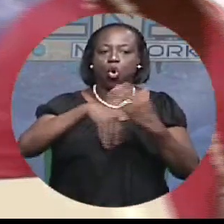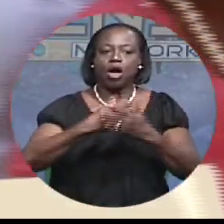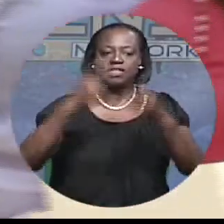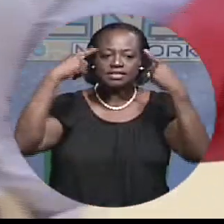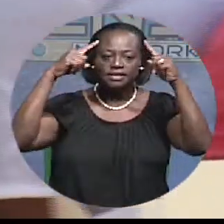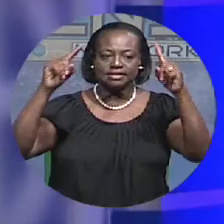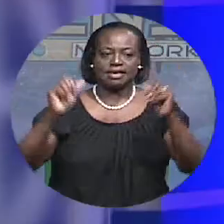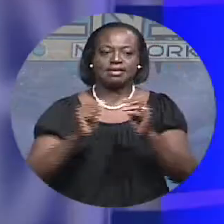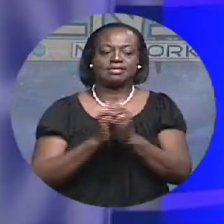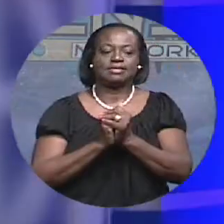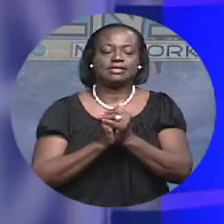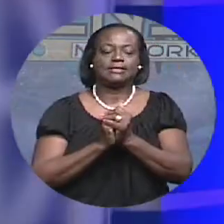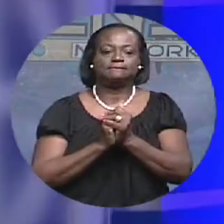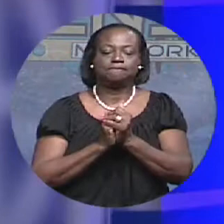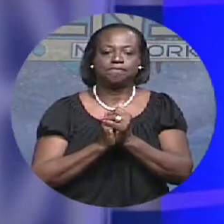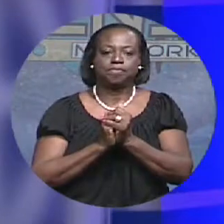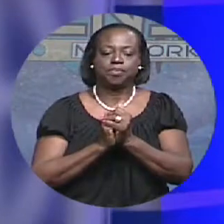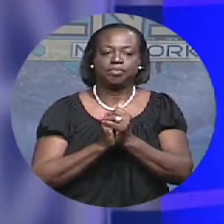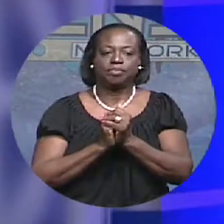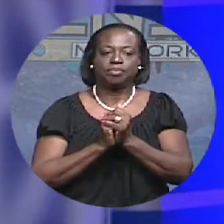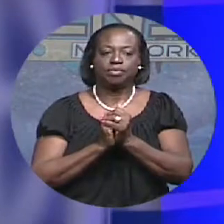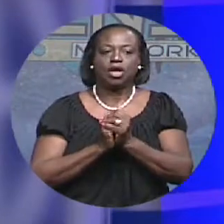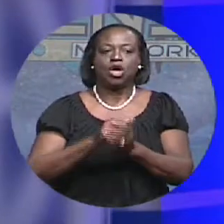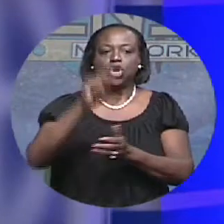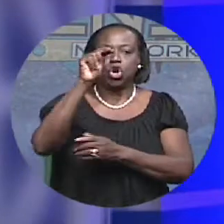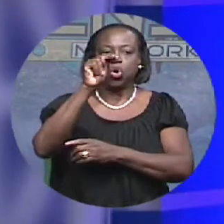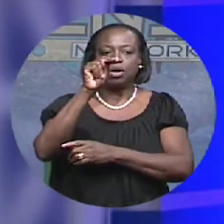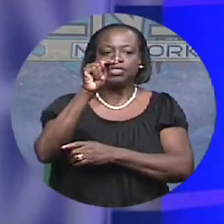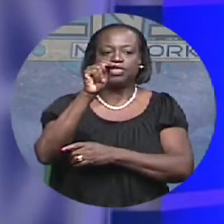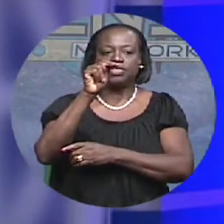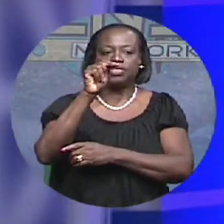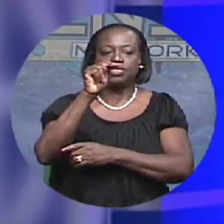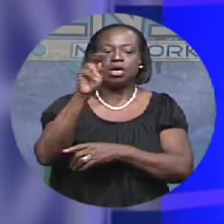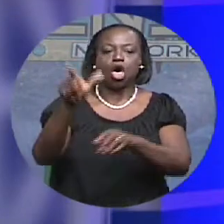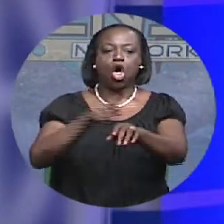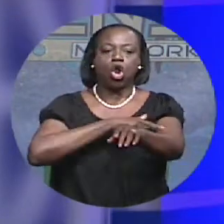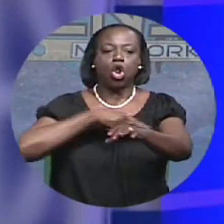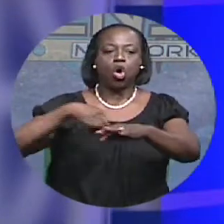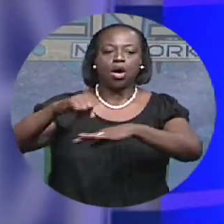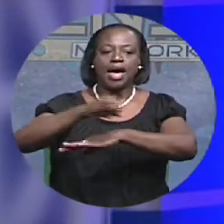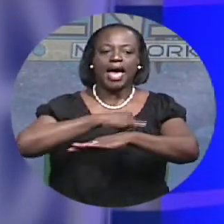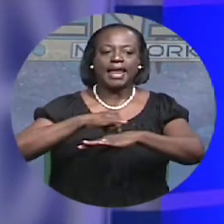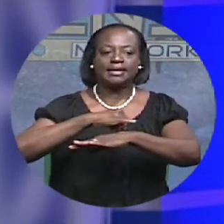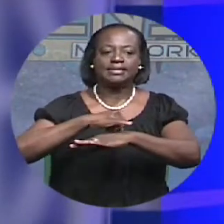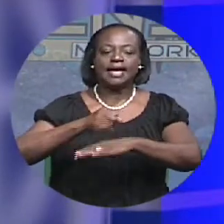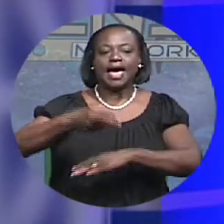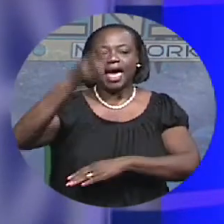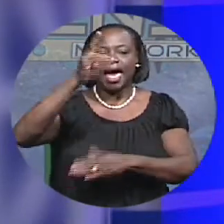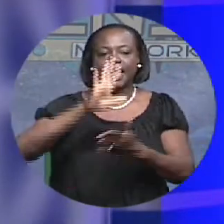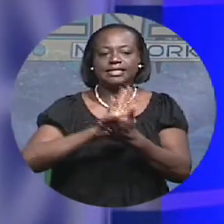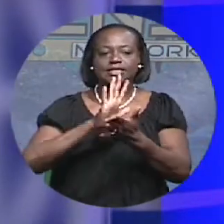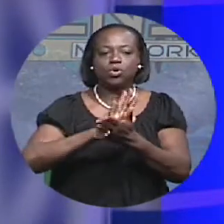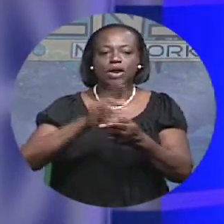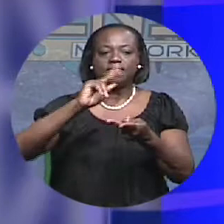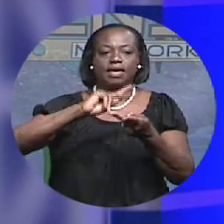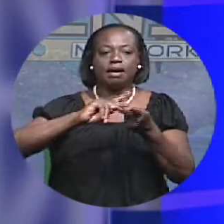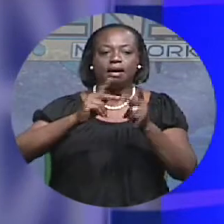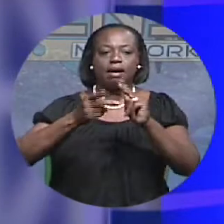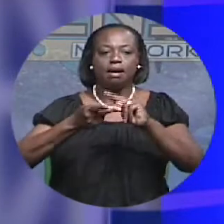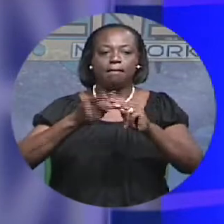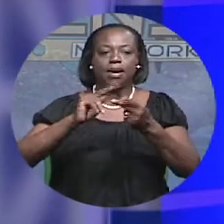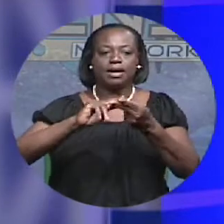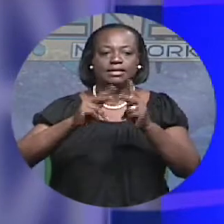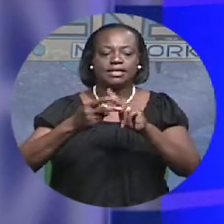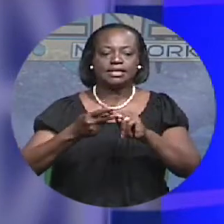endeavors. Well, the North Long Island High School and their partners hosted a back-to-school expo for students in that